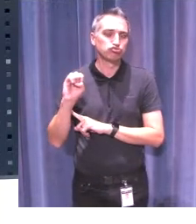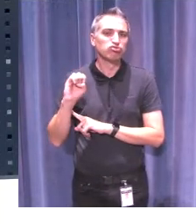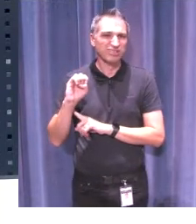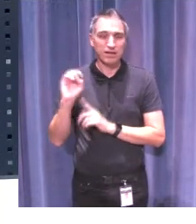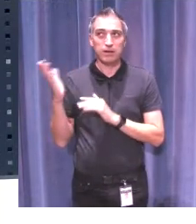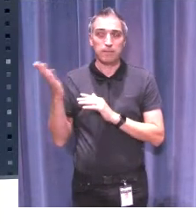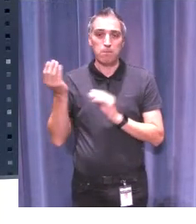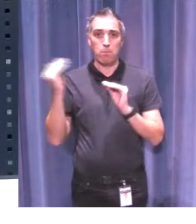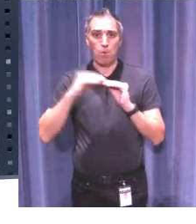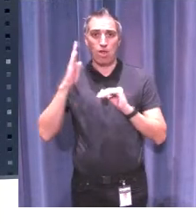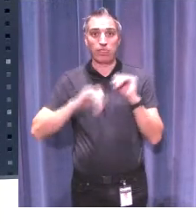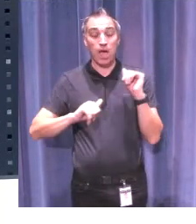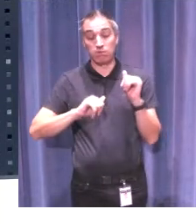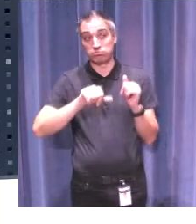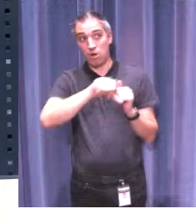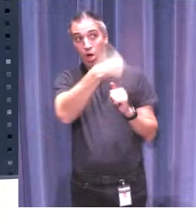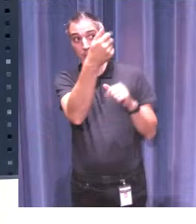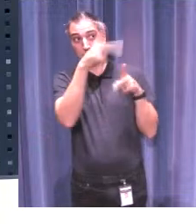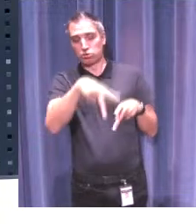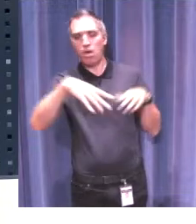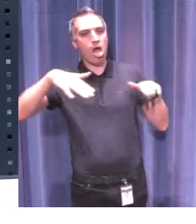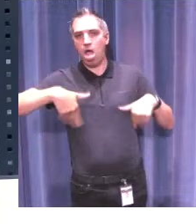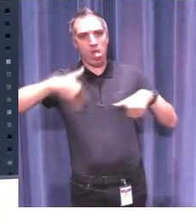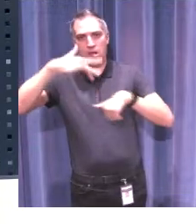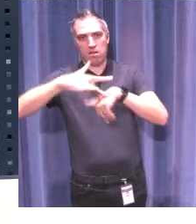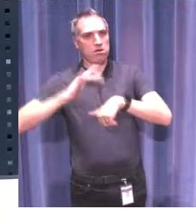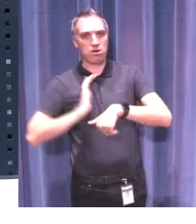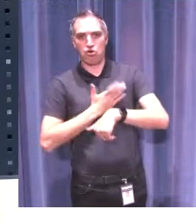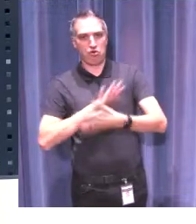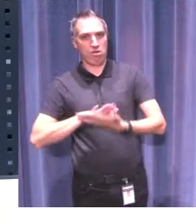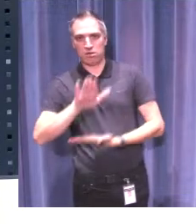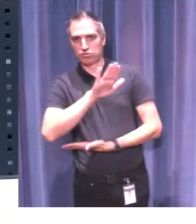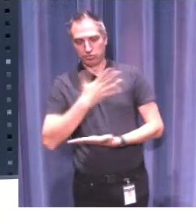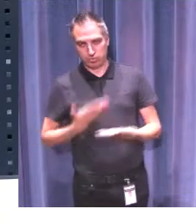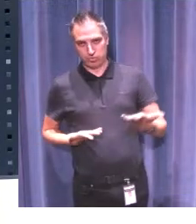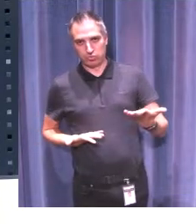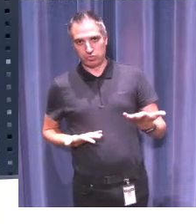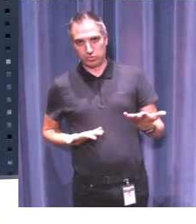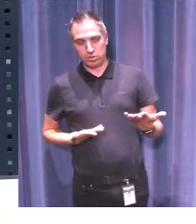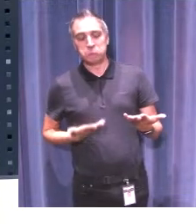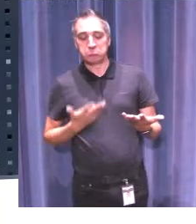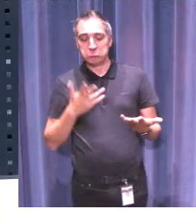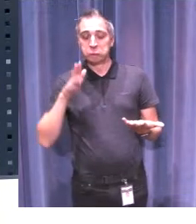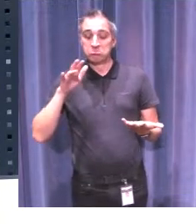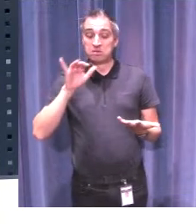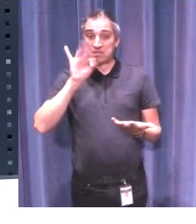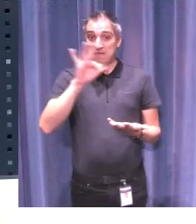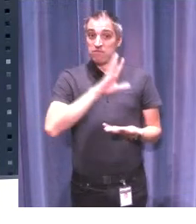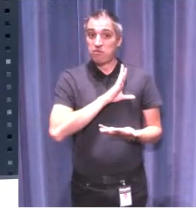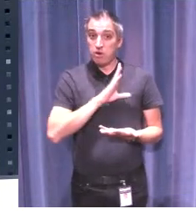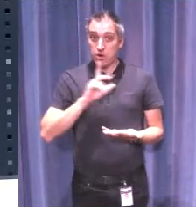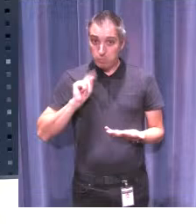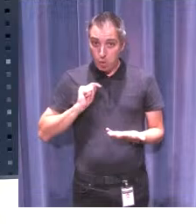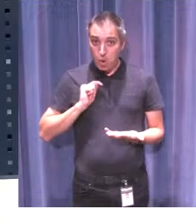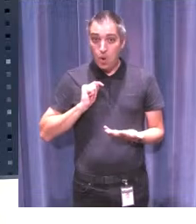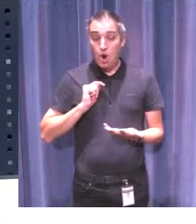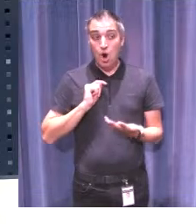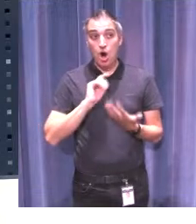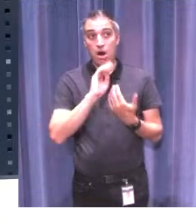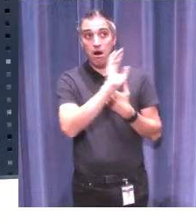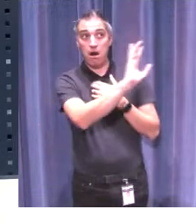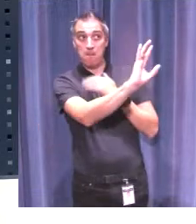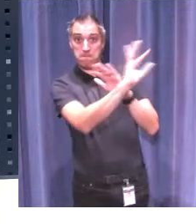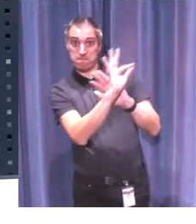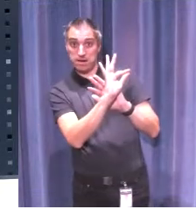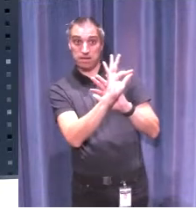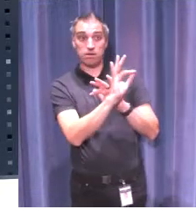time. And I think that's something that if the board does go in that direction, we're going to have